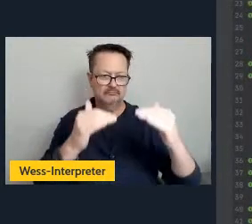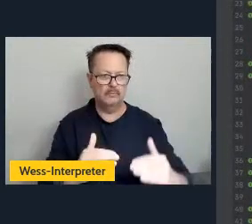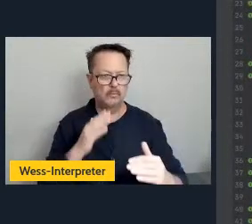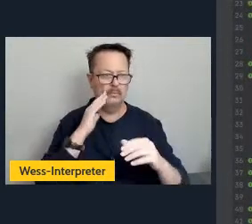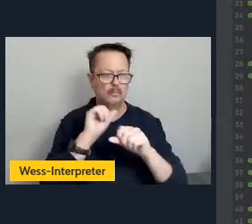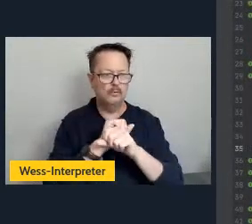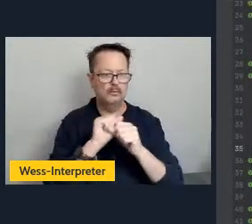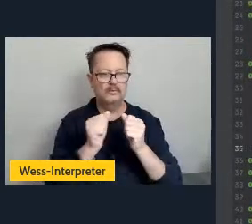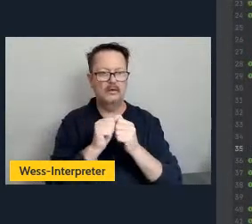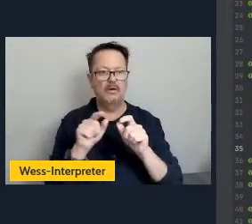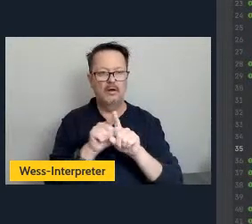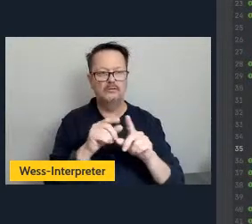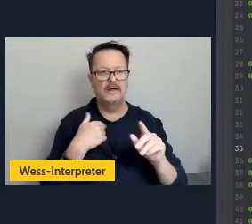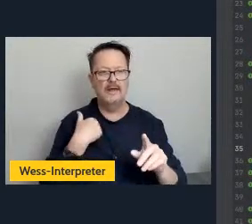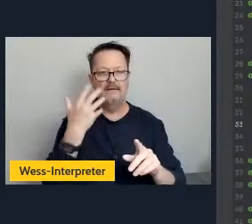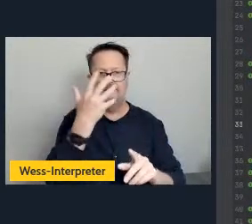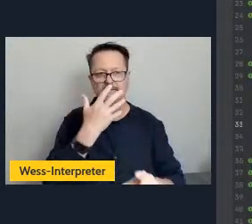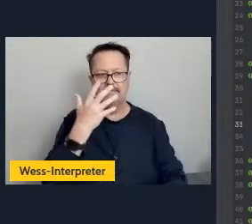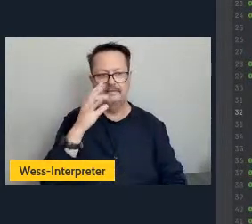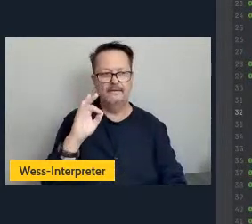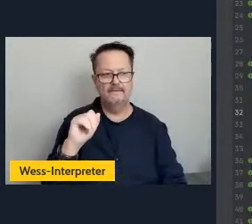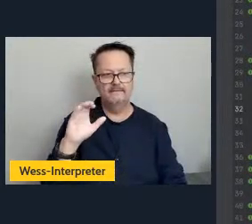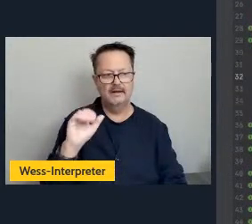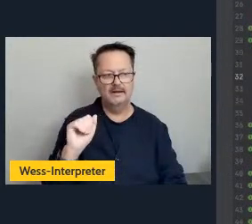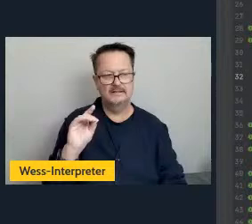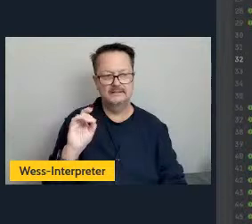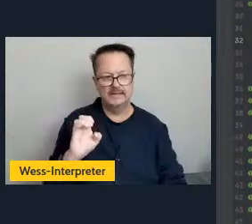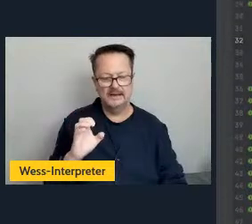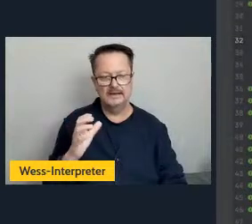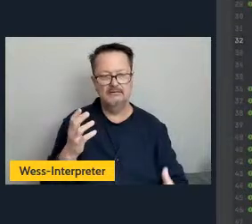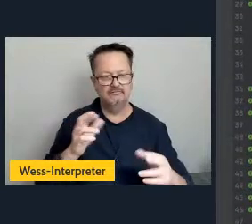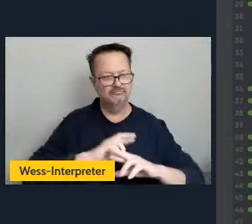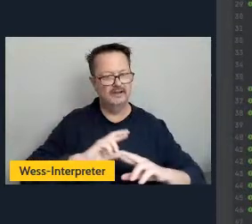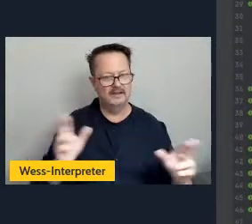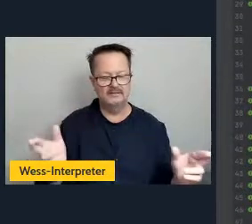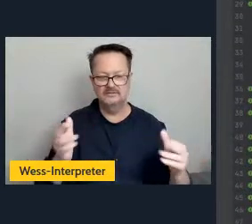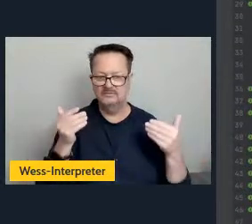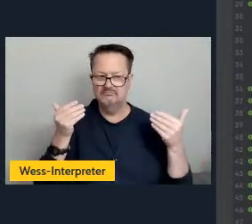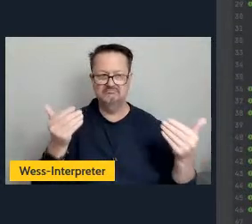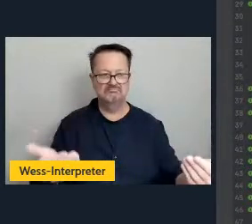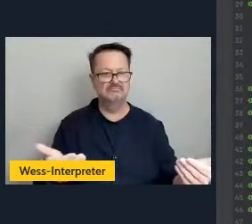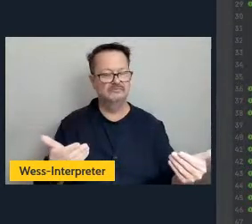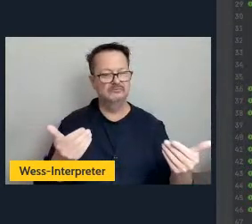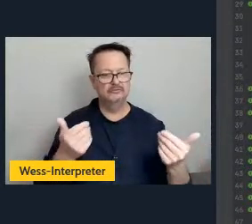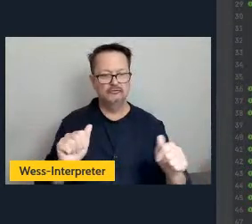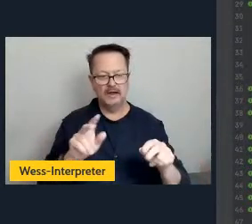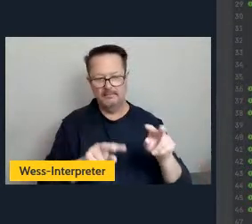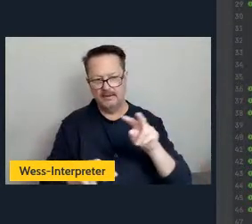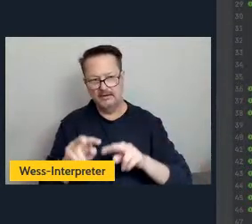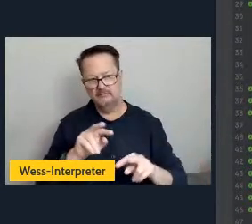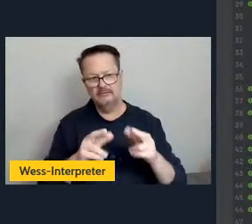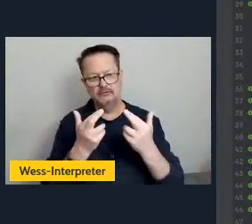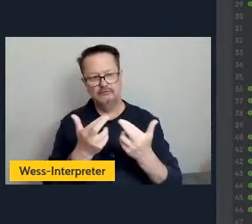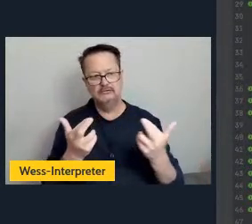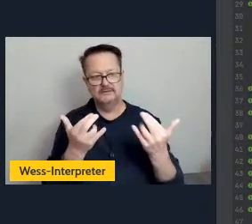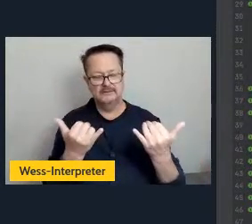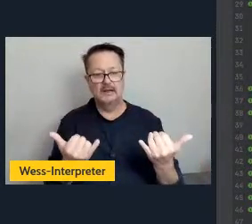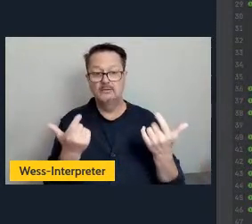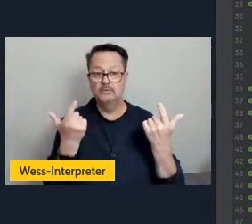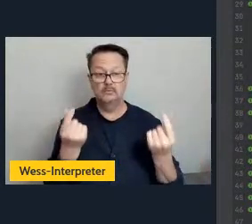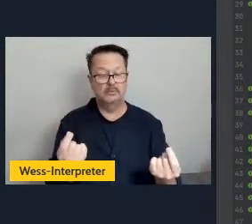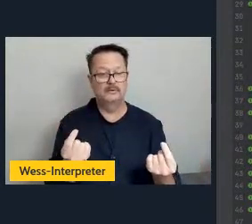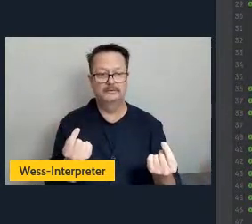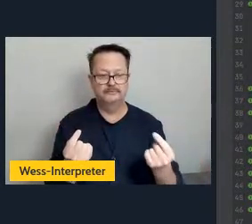have the facade here ready to go. So we can try monitoring these resources now. So what are we going to